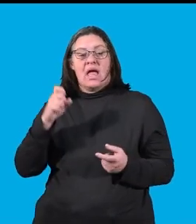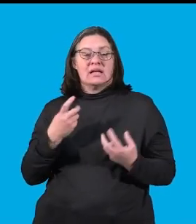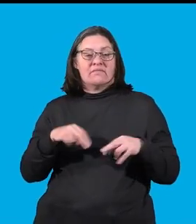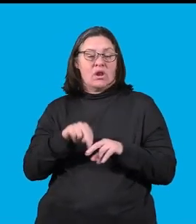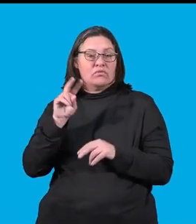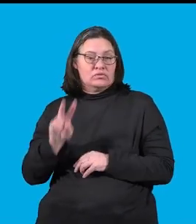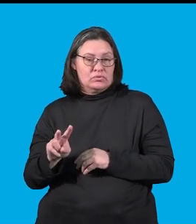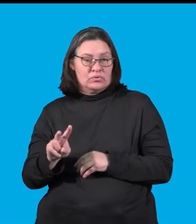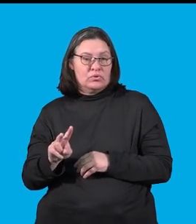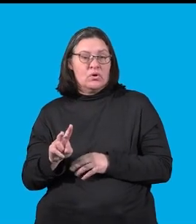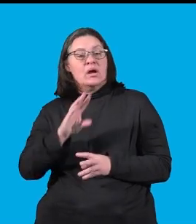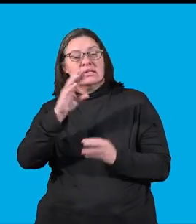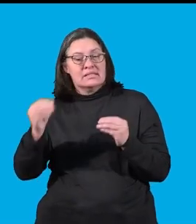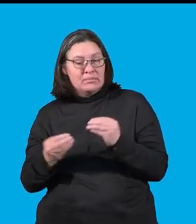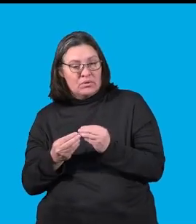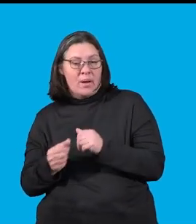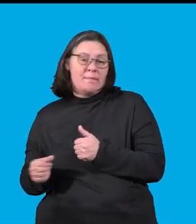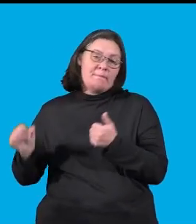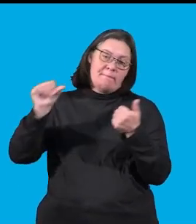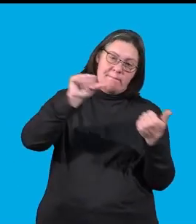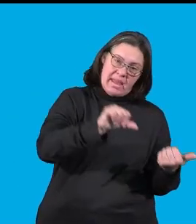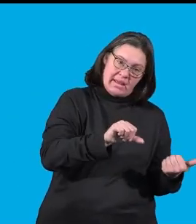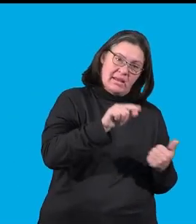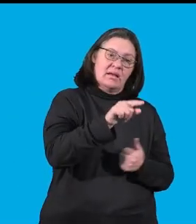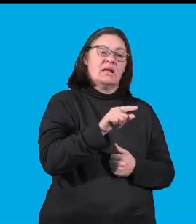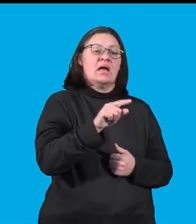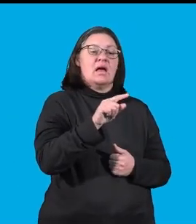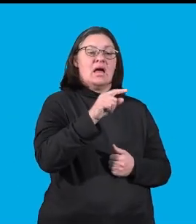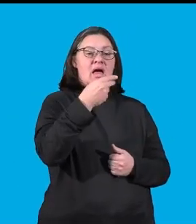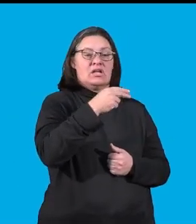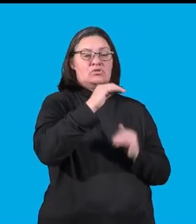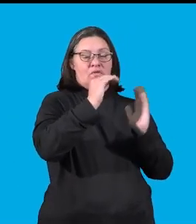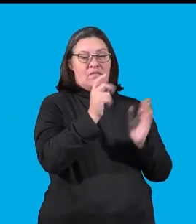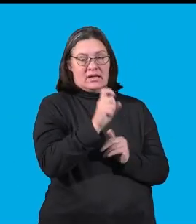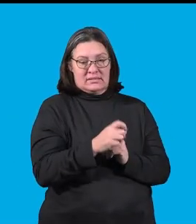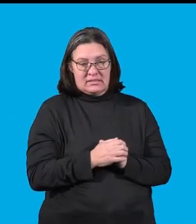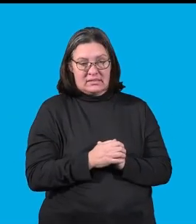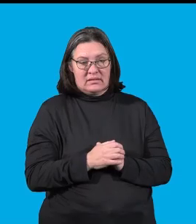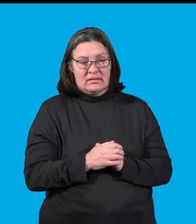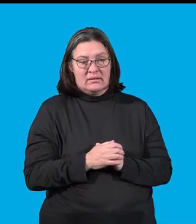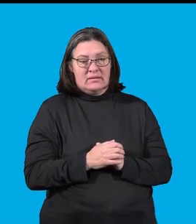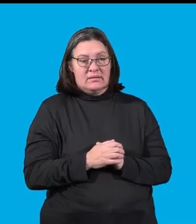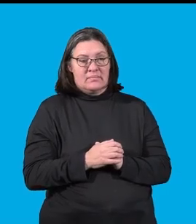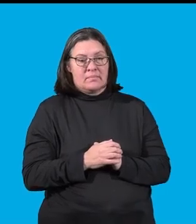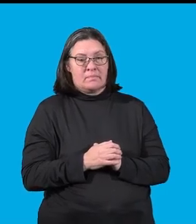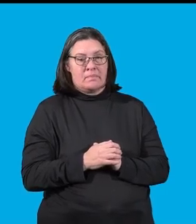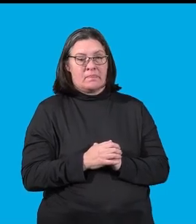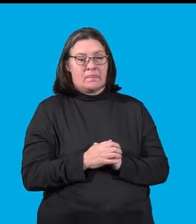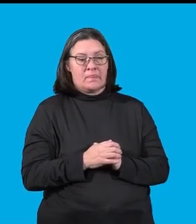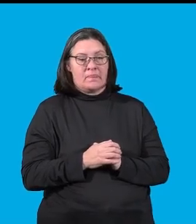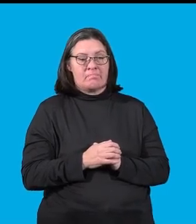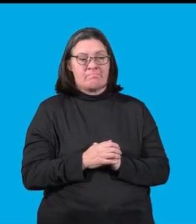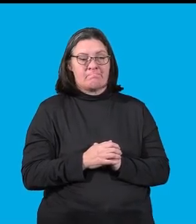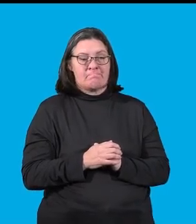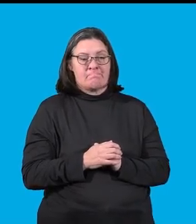this x value of 2, we substitute it back into h of x. So h